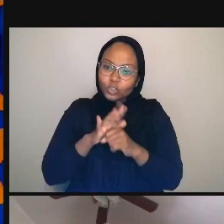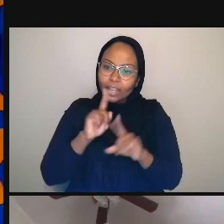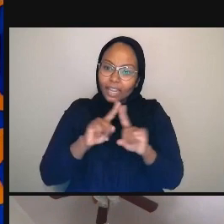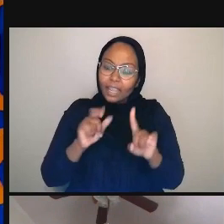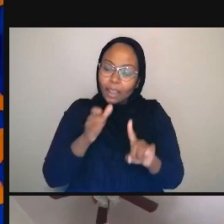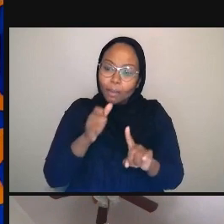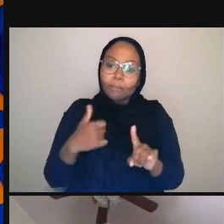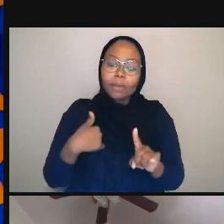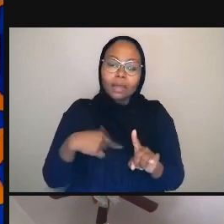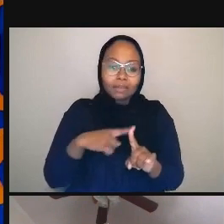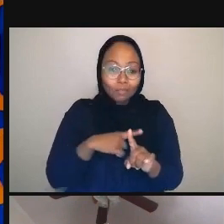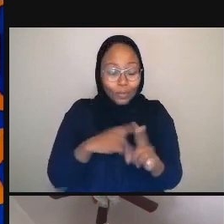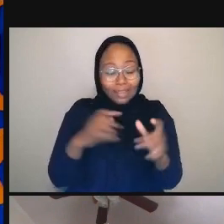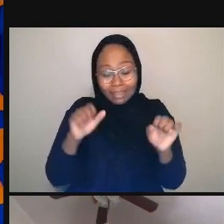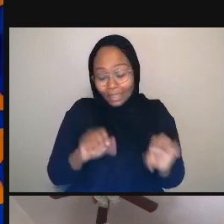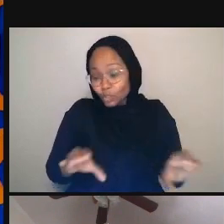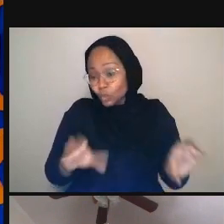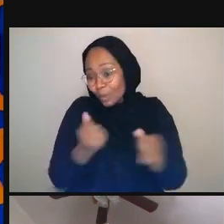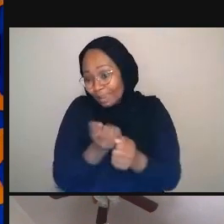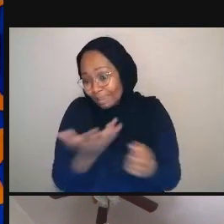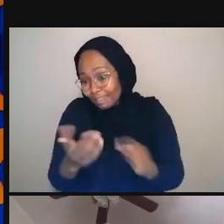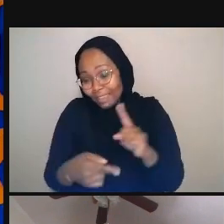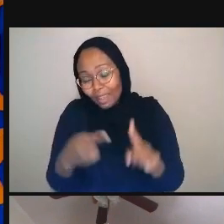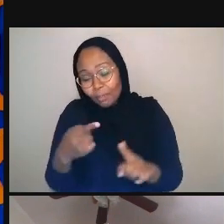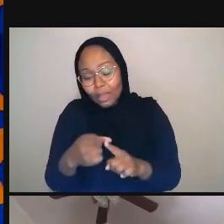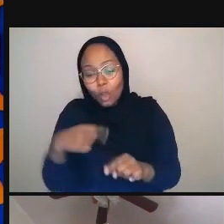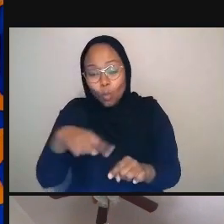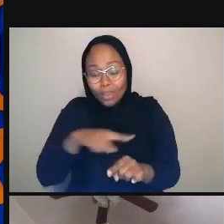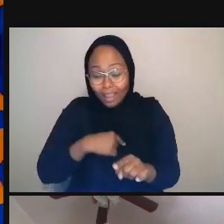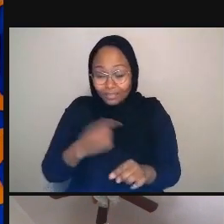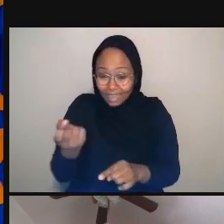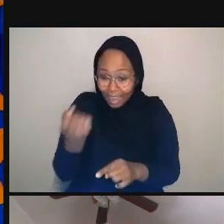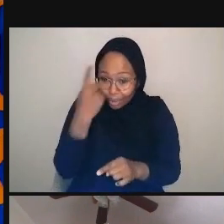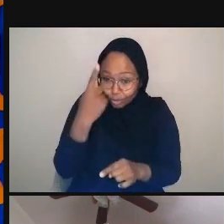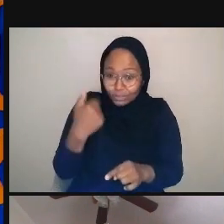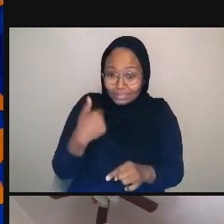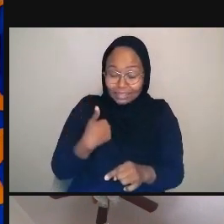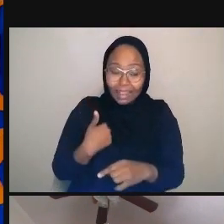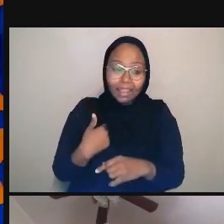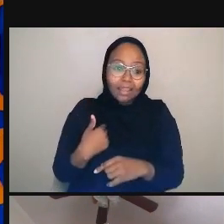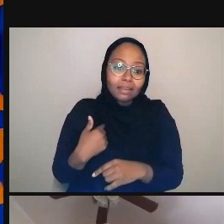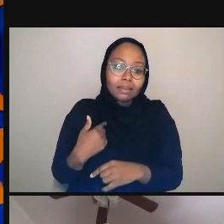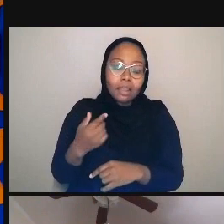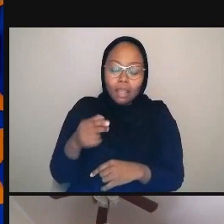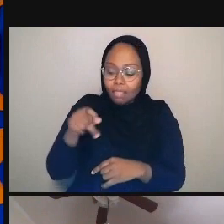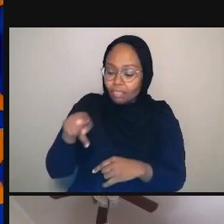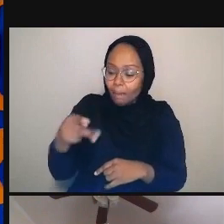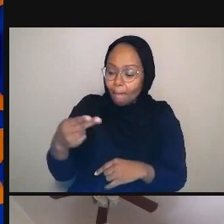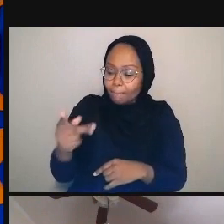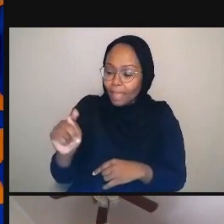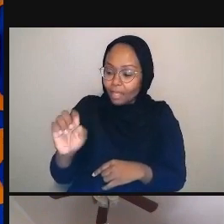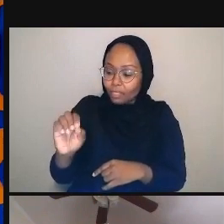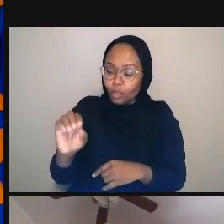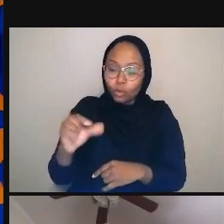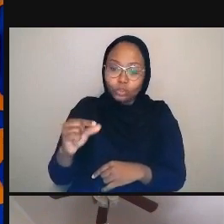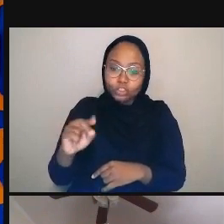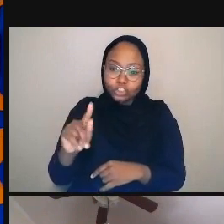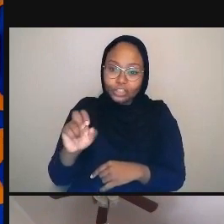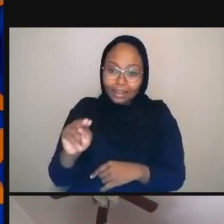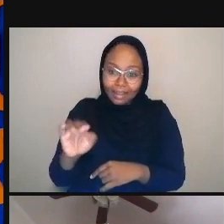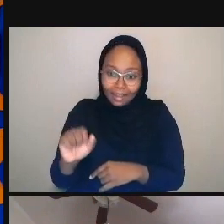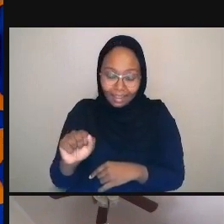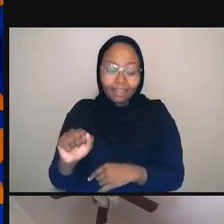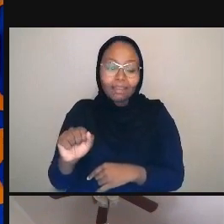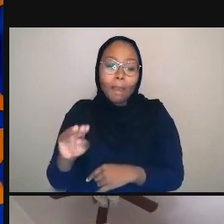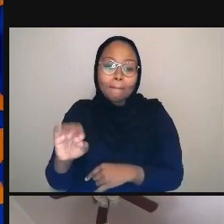be able to do anything about it, we have to understand what the underlying pathogenic mechanisms are. The NIH is